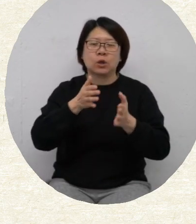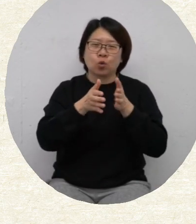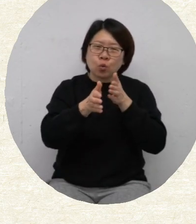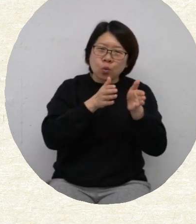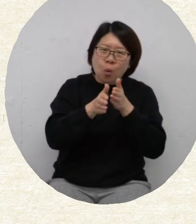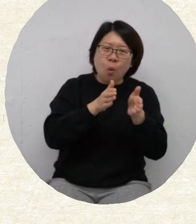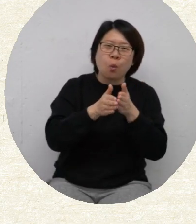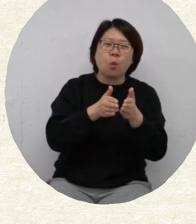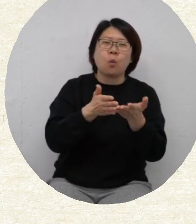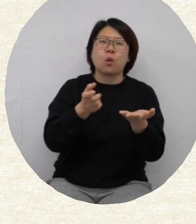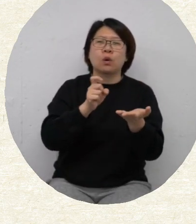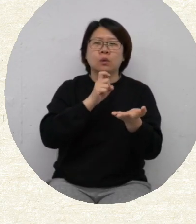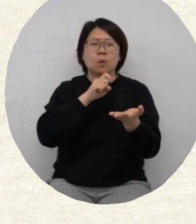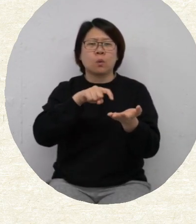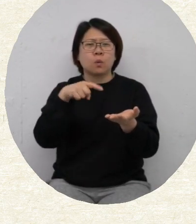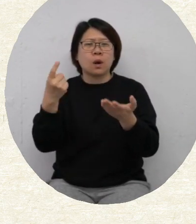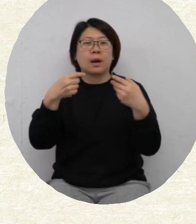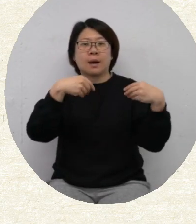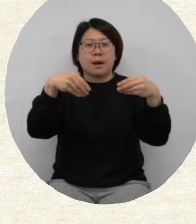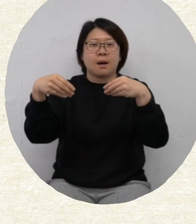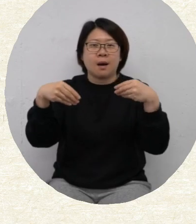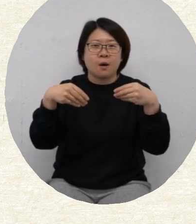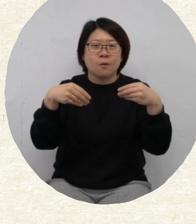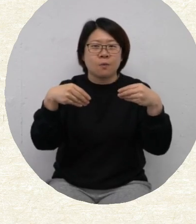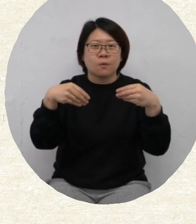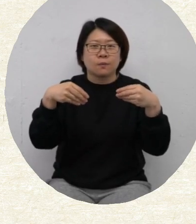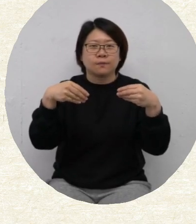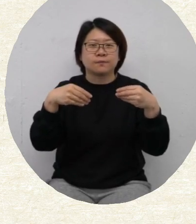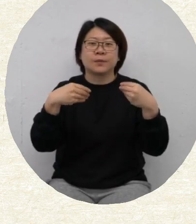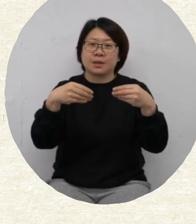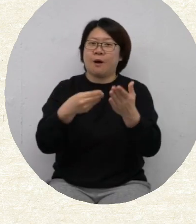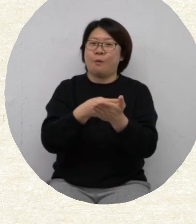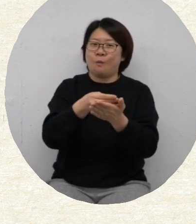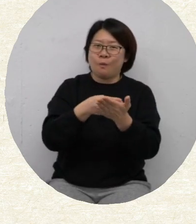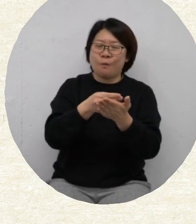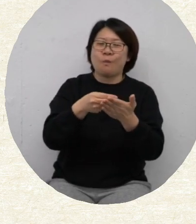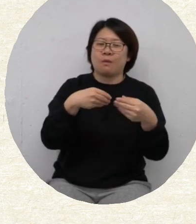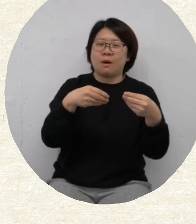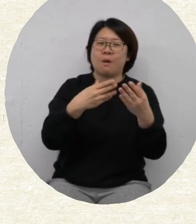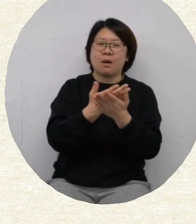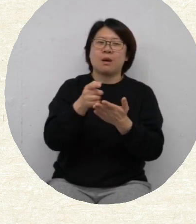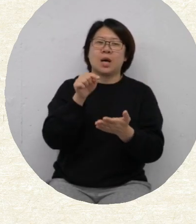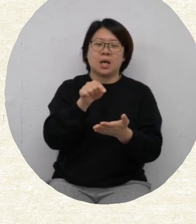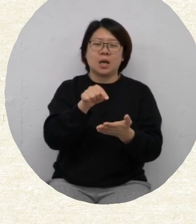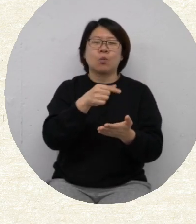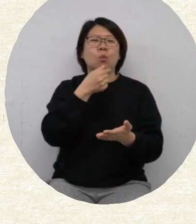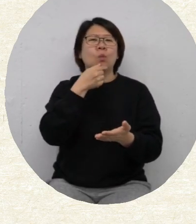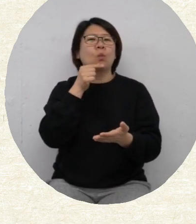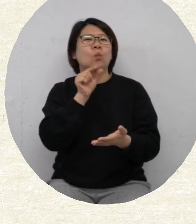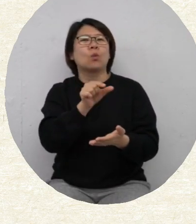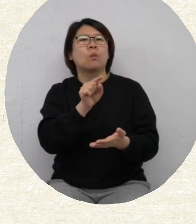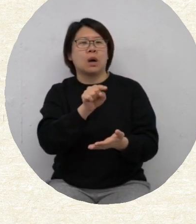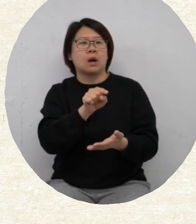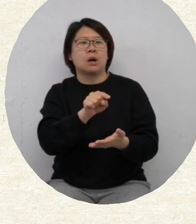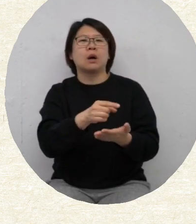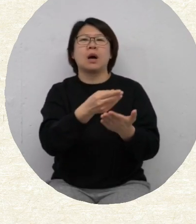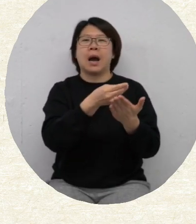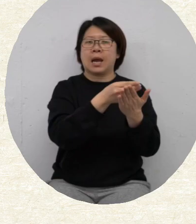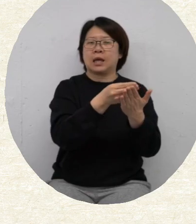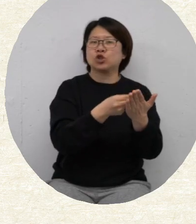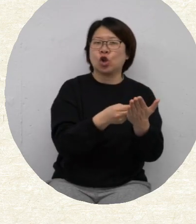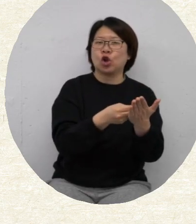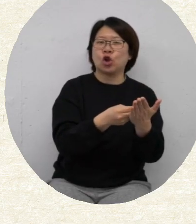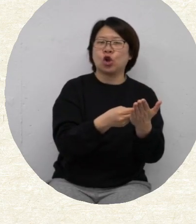and ceramic, and we also have visual art education. Right. So it's all fine arts. We have